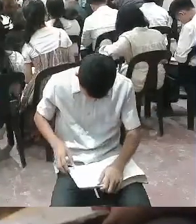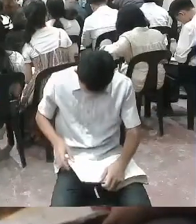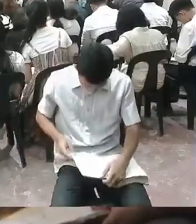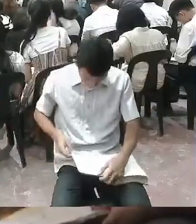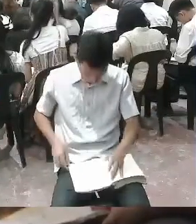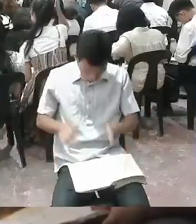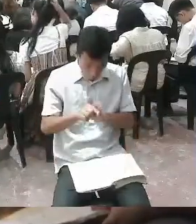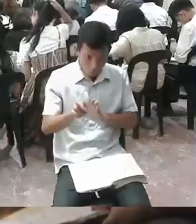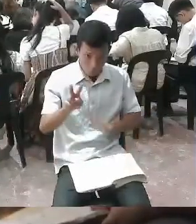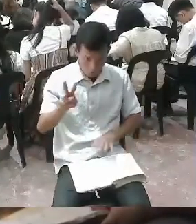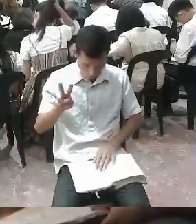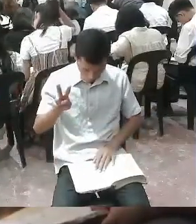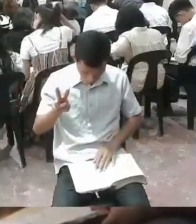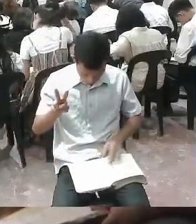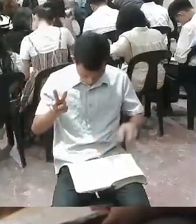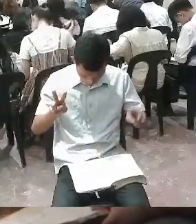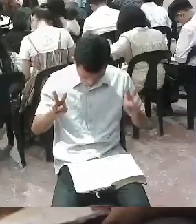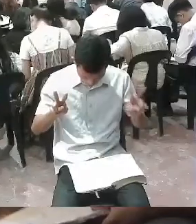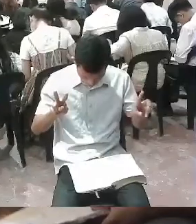In verse 2,